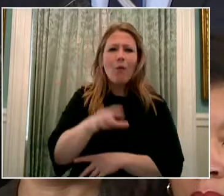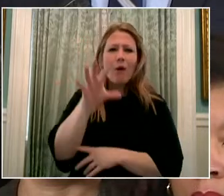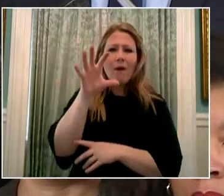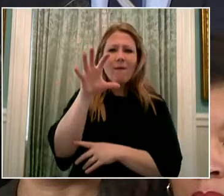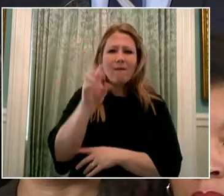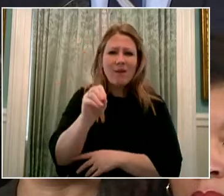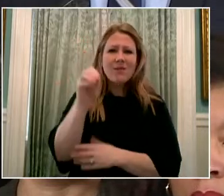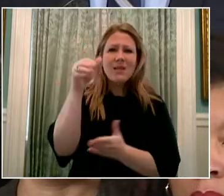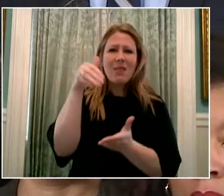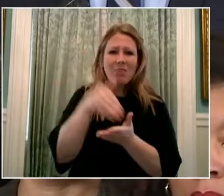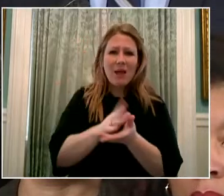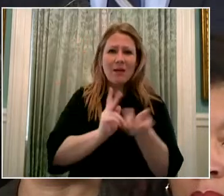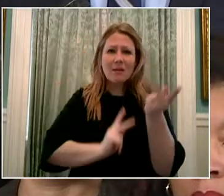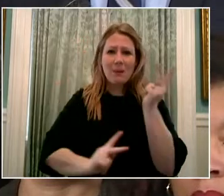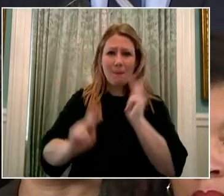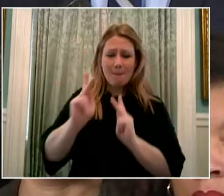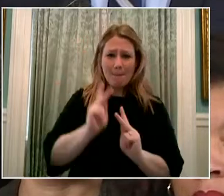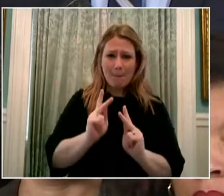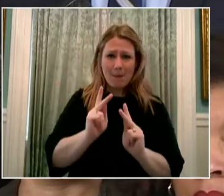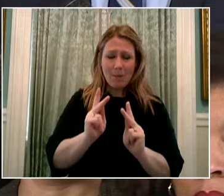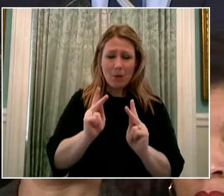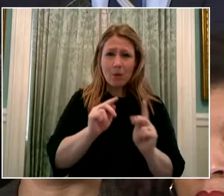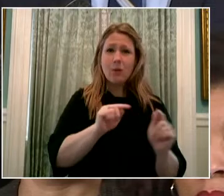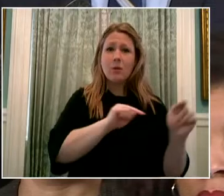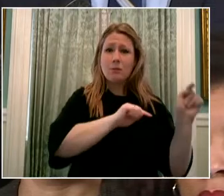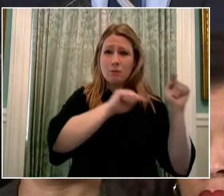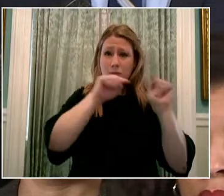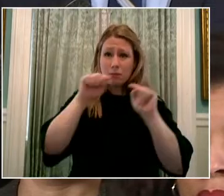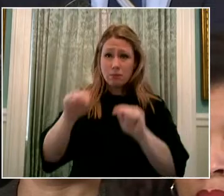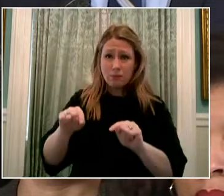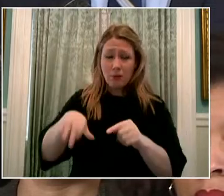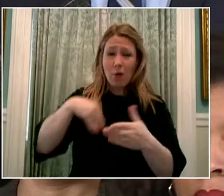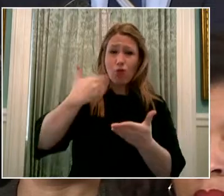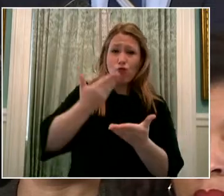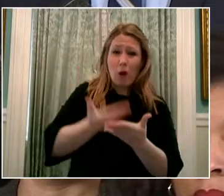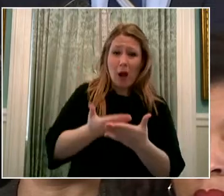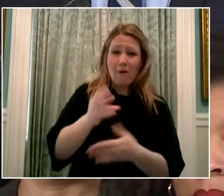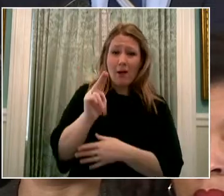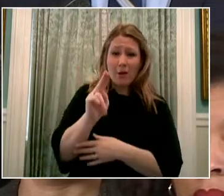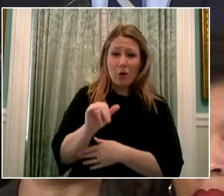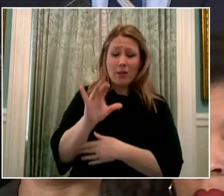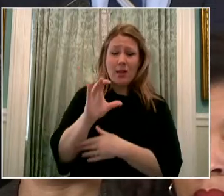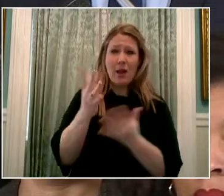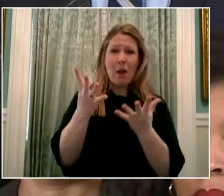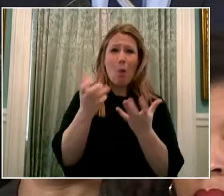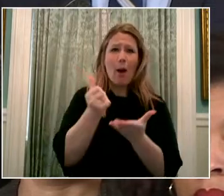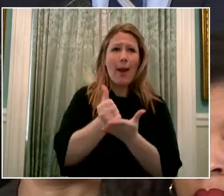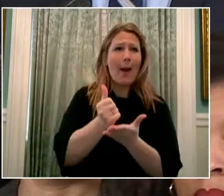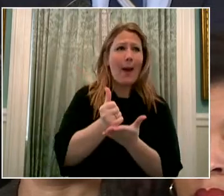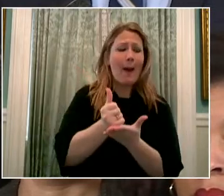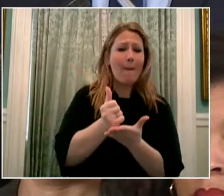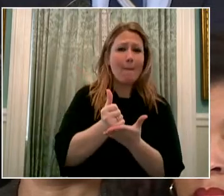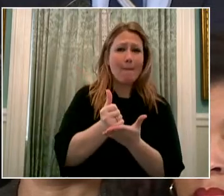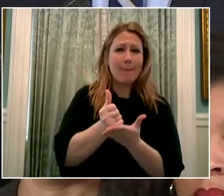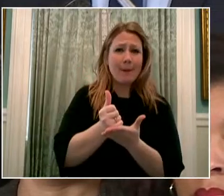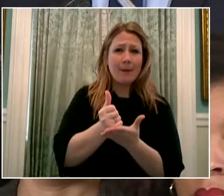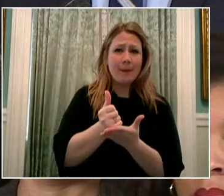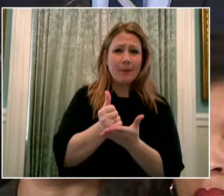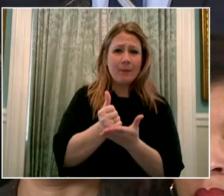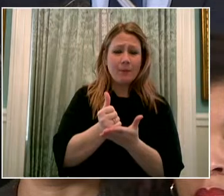the city of New York seeking assistance, and we are told you are not allowed them to